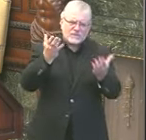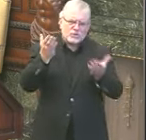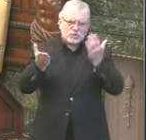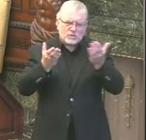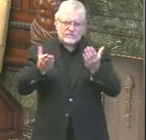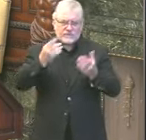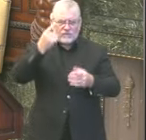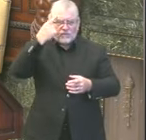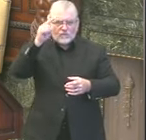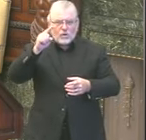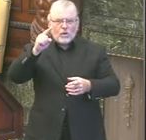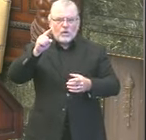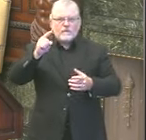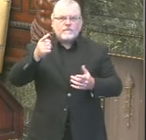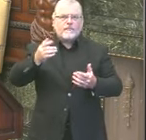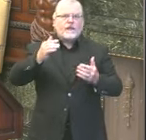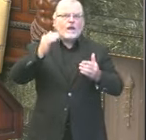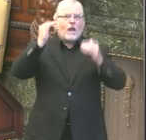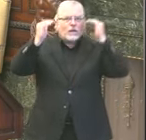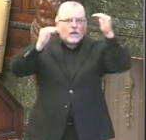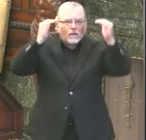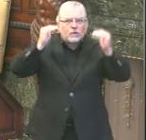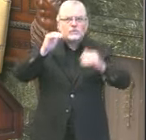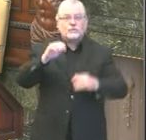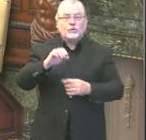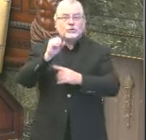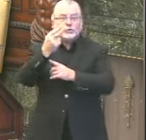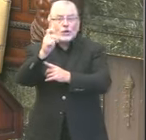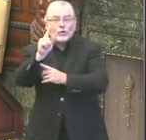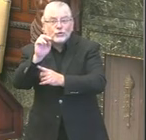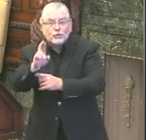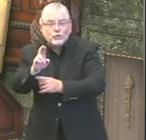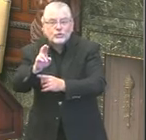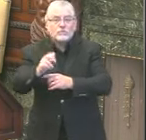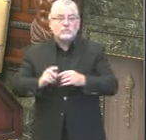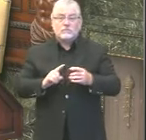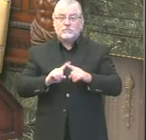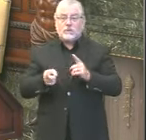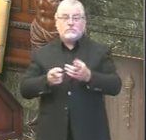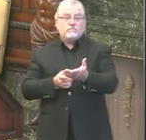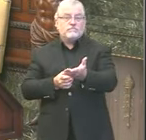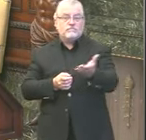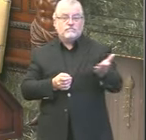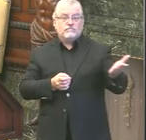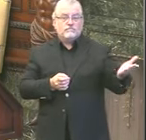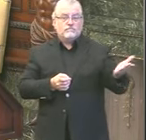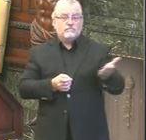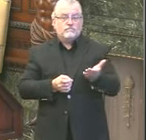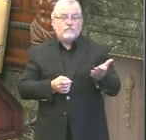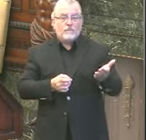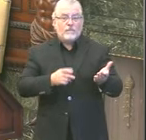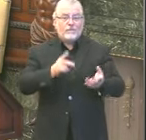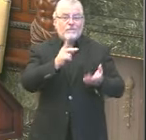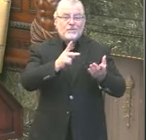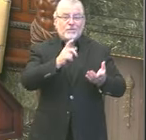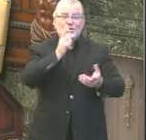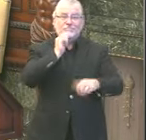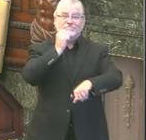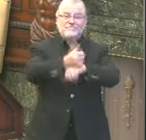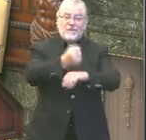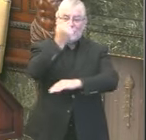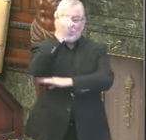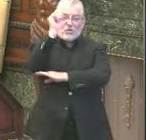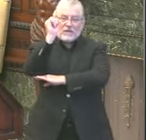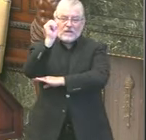Our folks have been shunned away or scooted away by the organizers of the event, of the protest. While we recognize